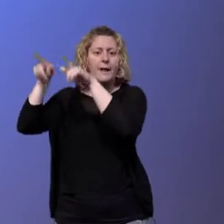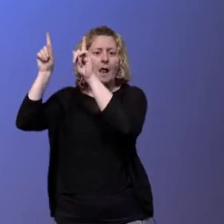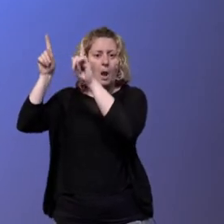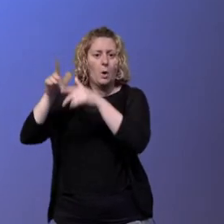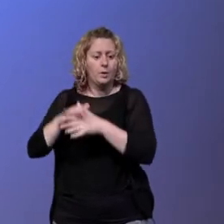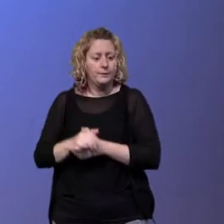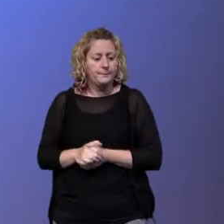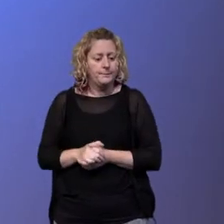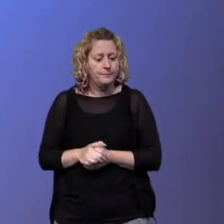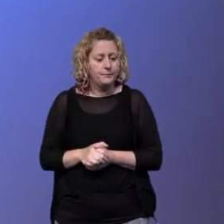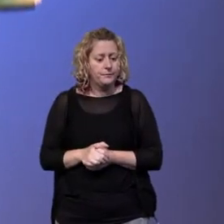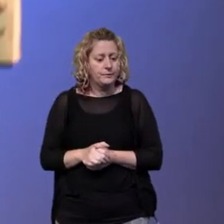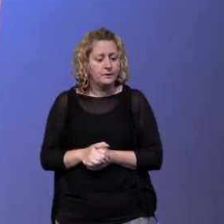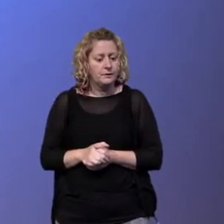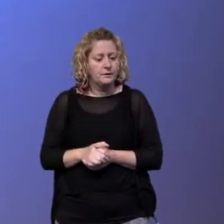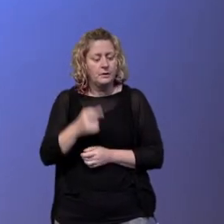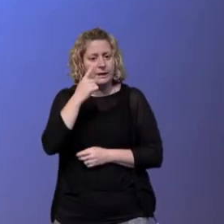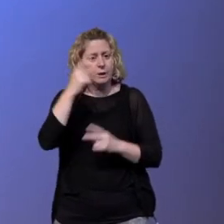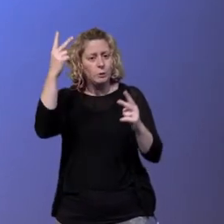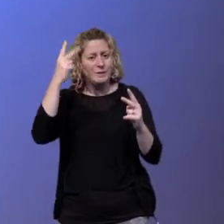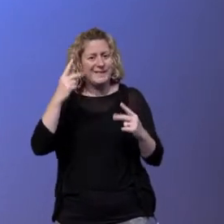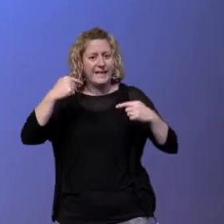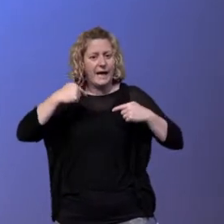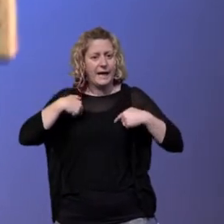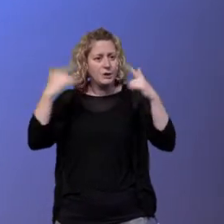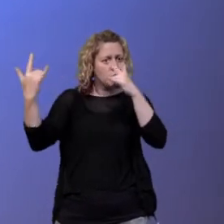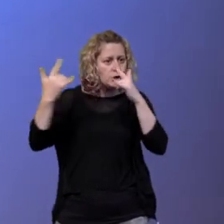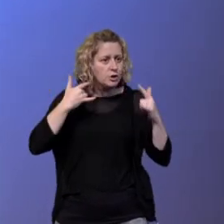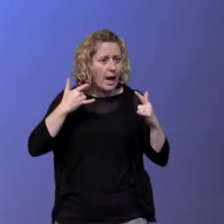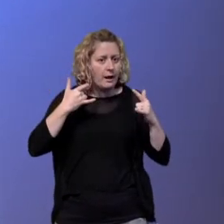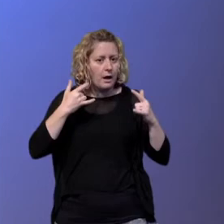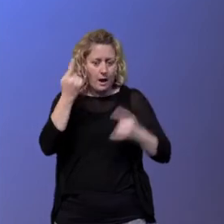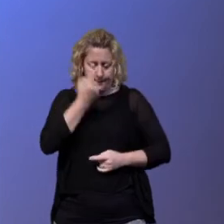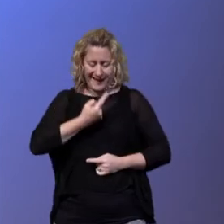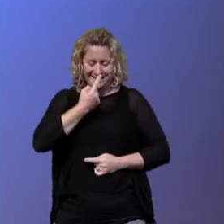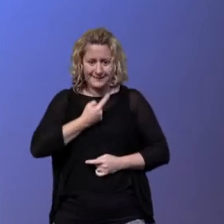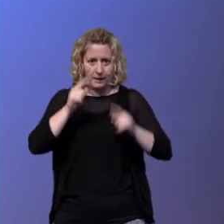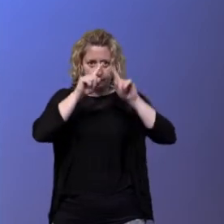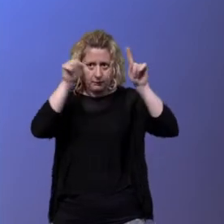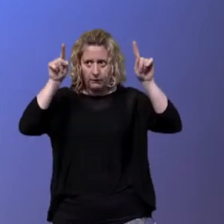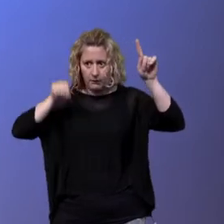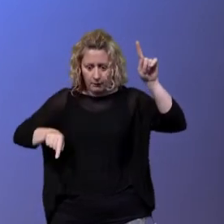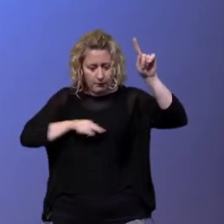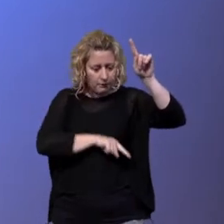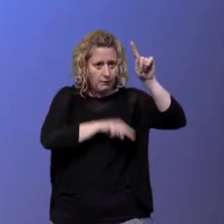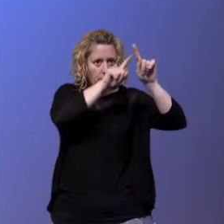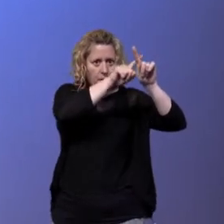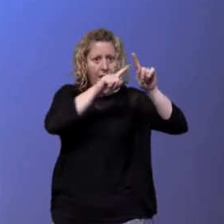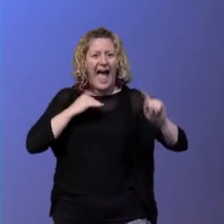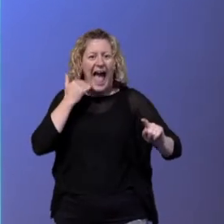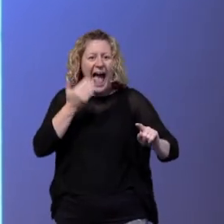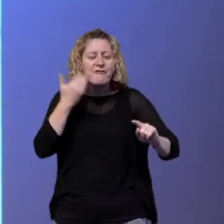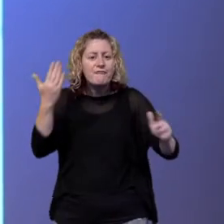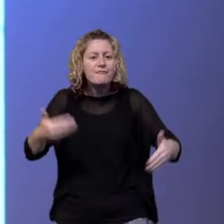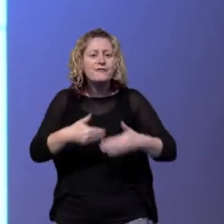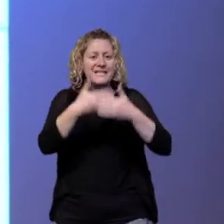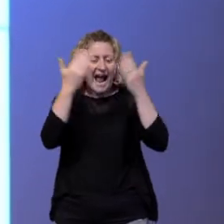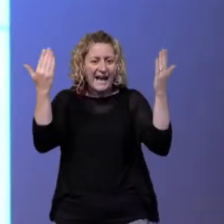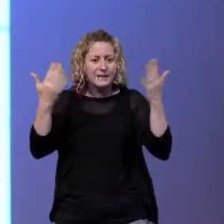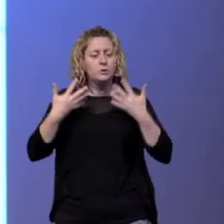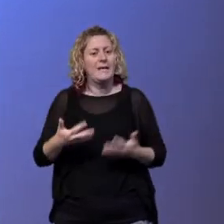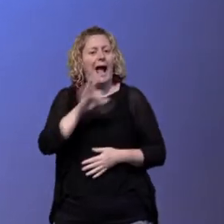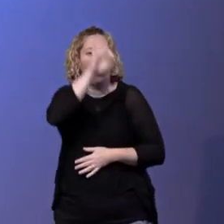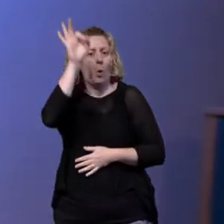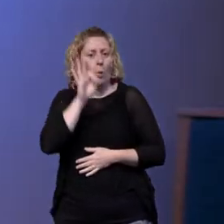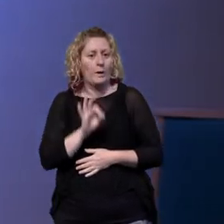see here? I've just got a map on myself, on self-leadership that I'm using every day. We've got a couple of minutes for questions. Should we just throw